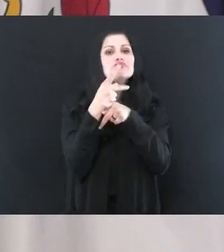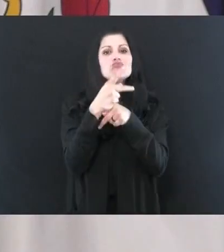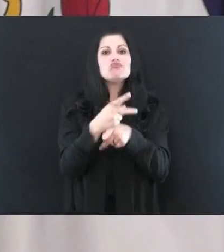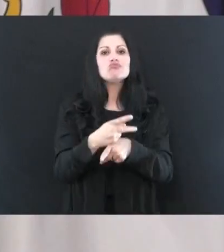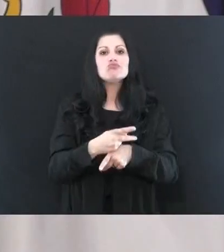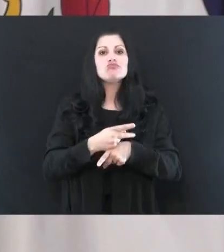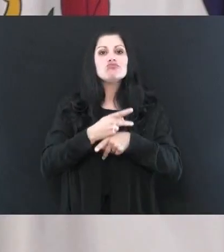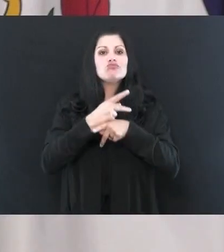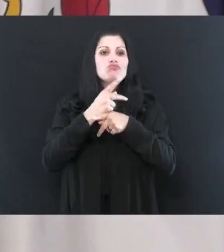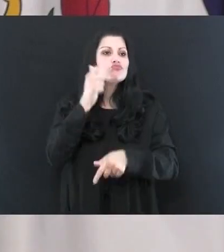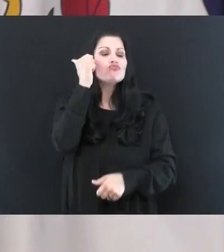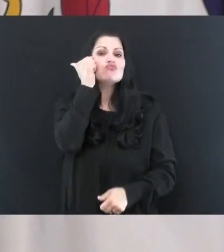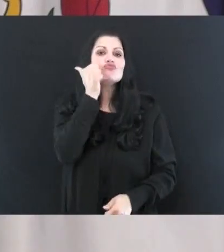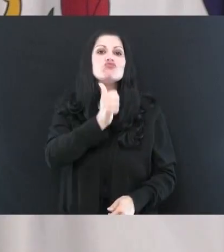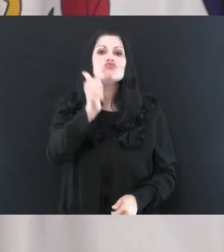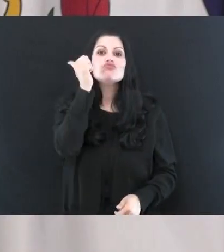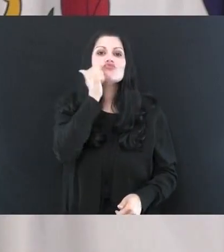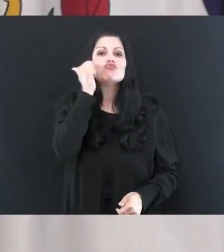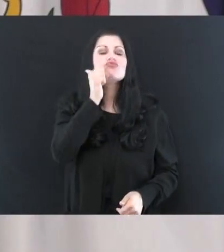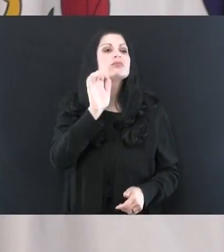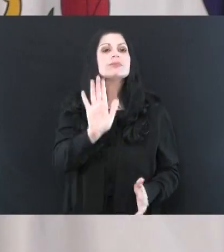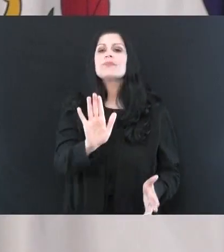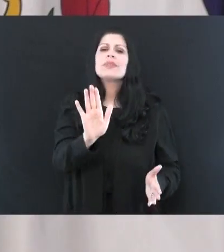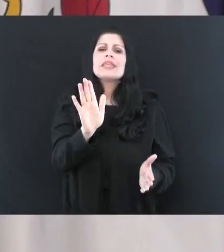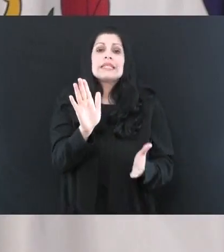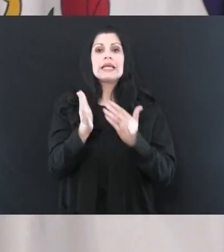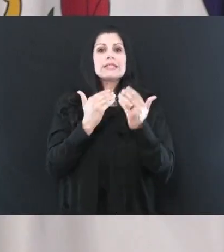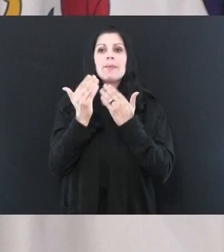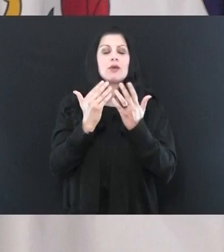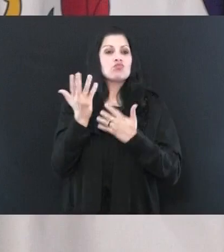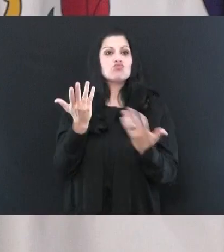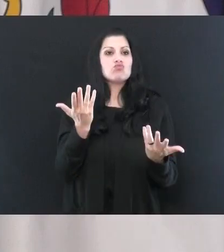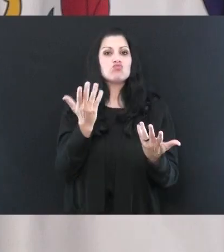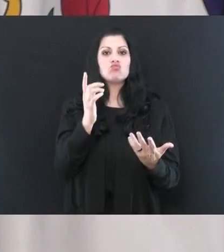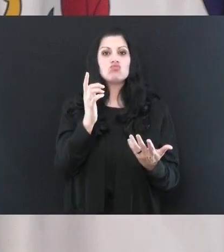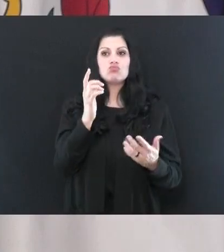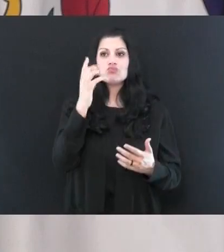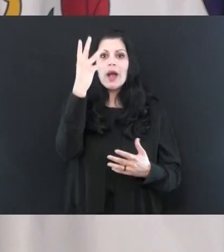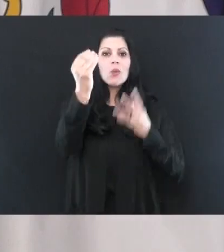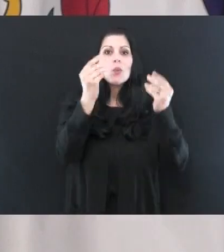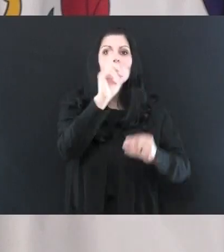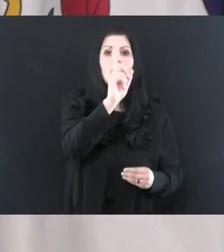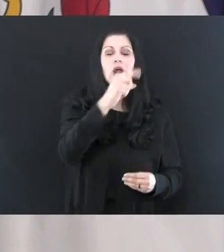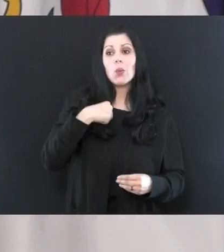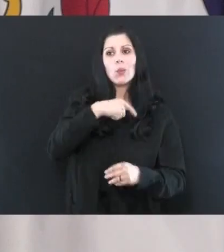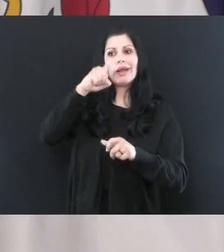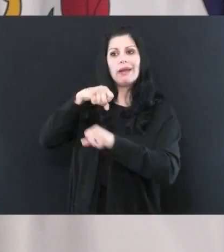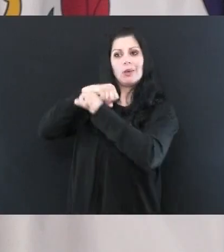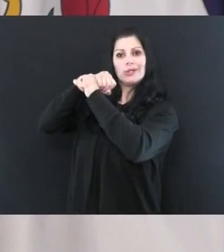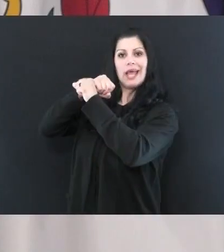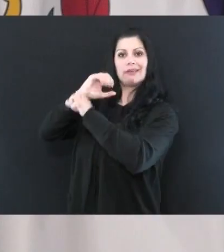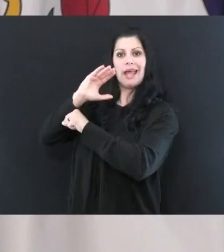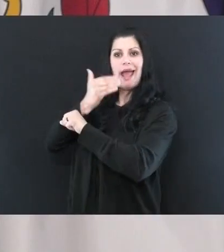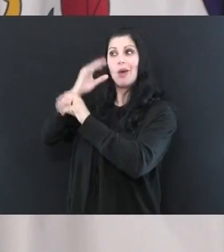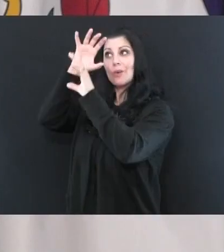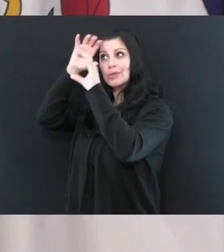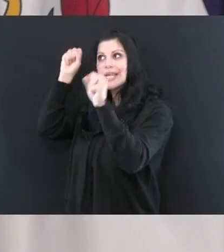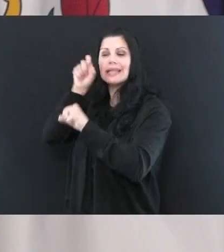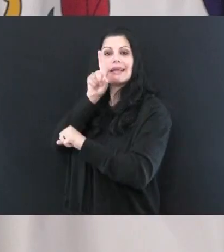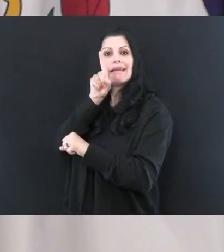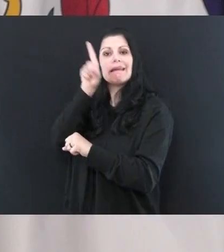matter where it may be, you know, we've got to protect our president. We've probably got to do a better job protecting him. He's got to do a